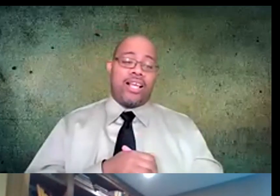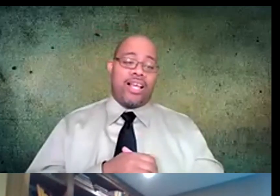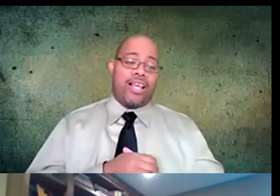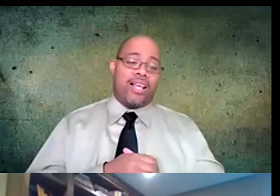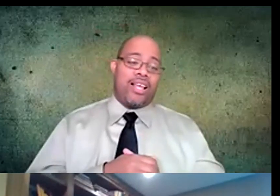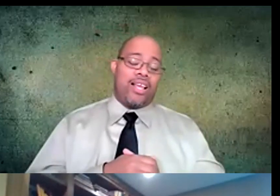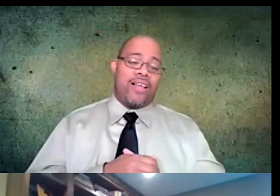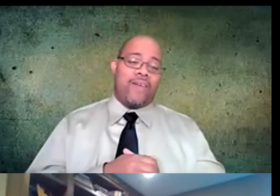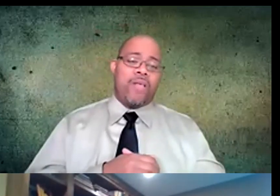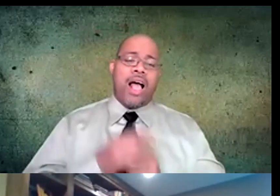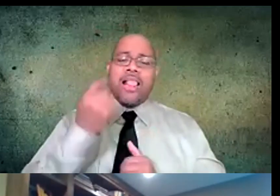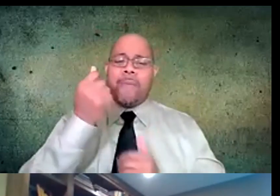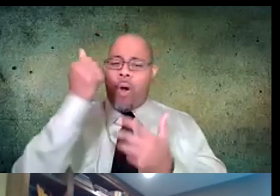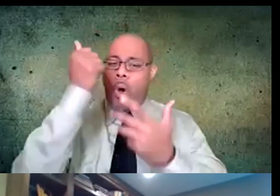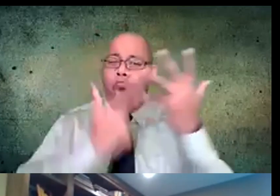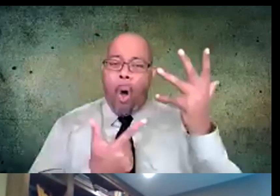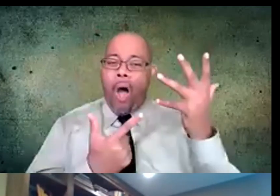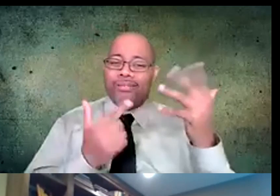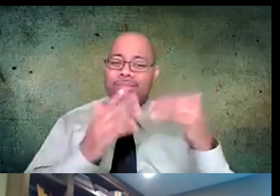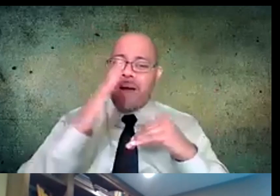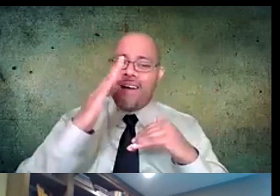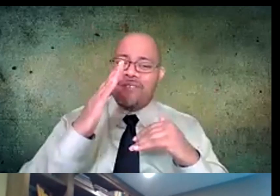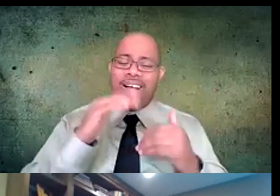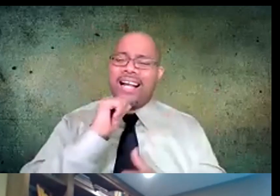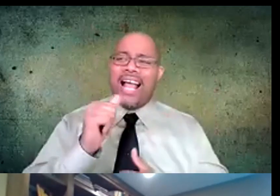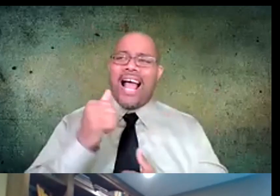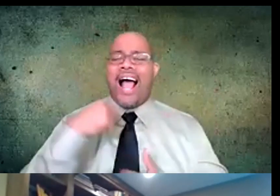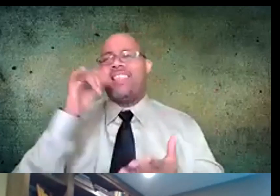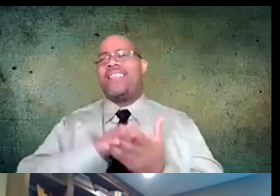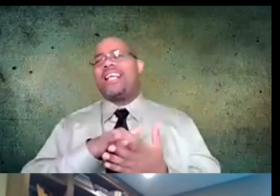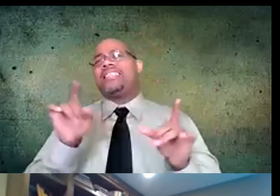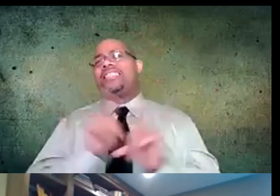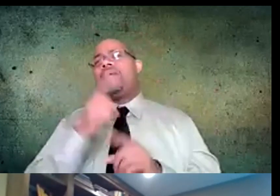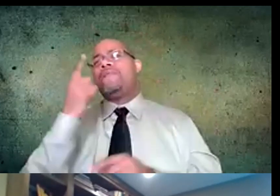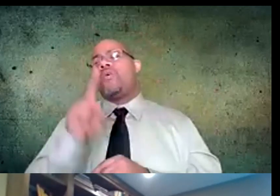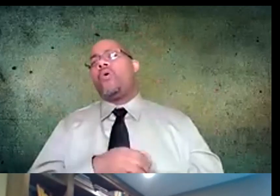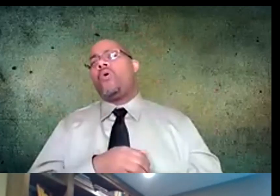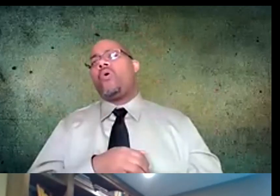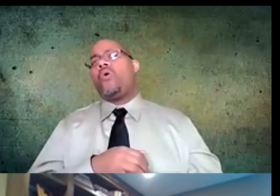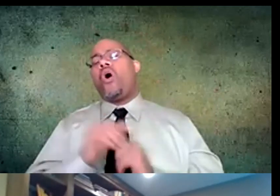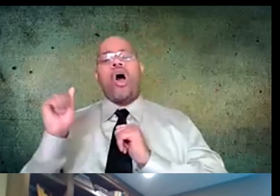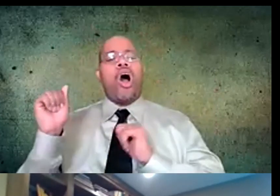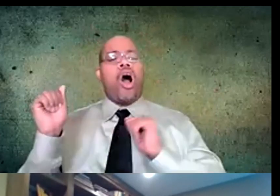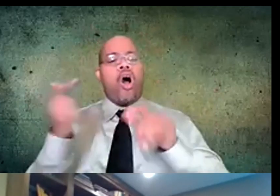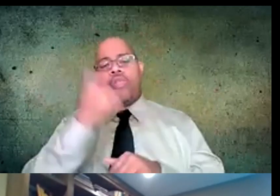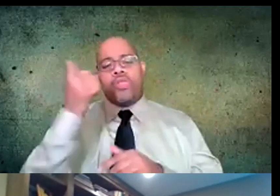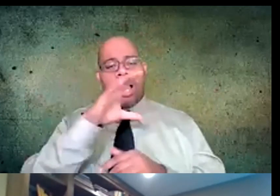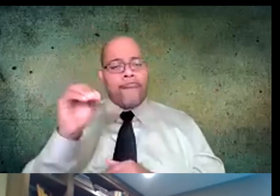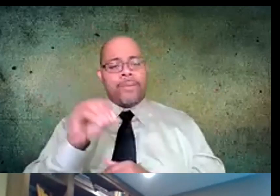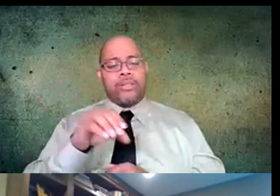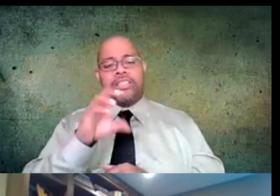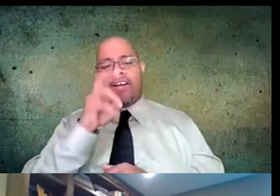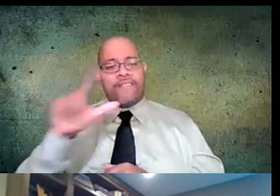a little bit all of the above. I mean, there isn't and I think this is the same for other companies, you know, for Cerevel or other